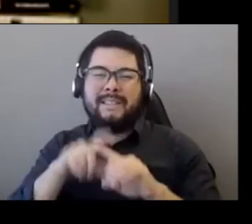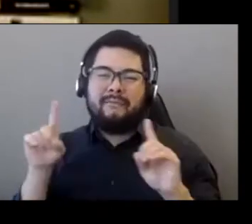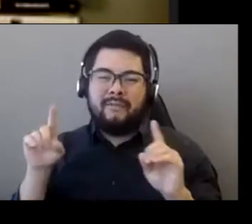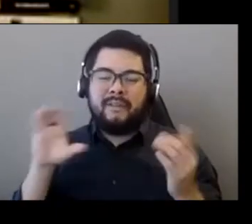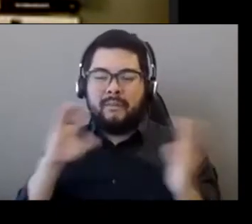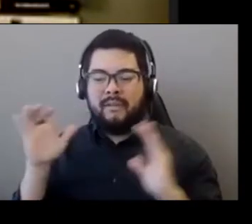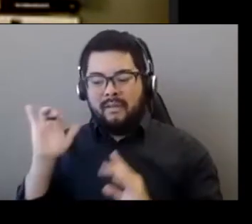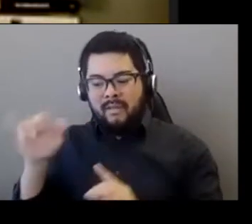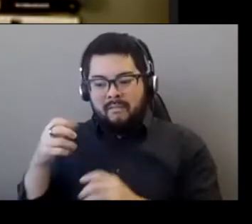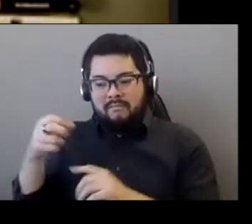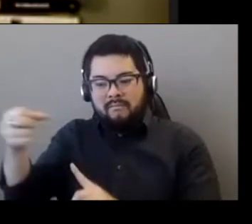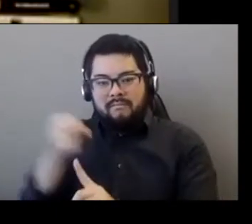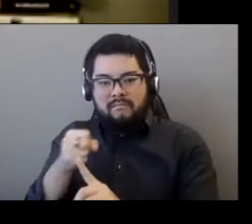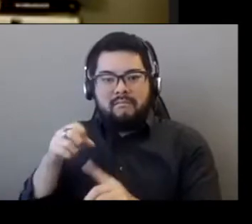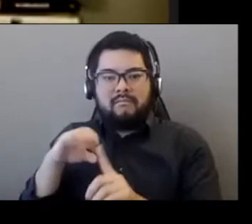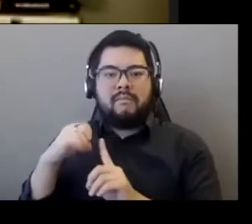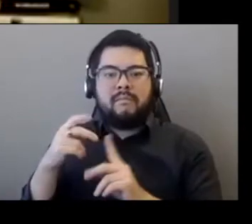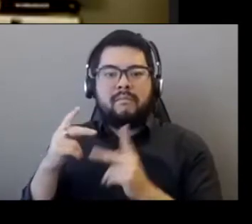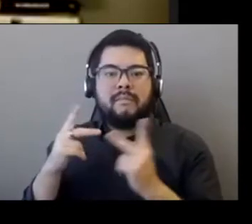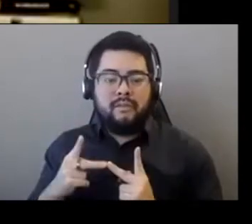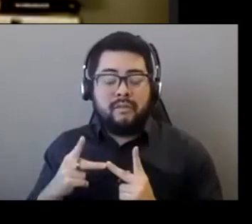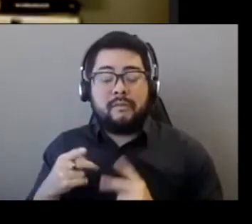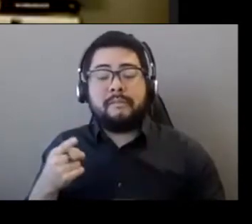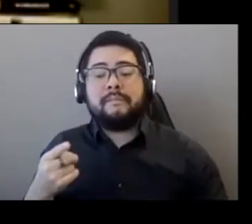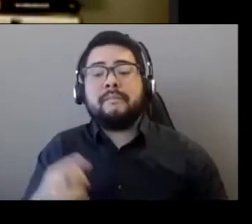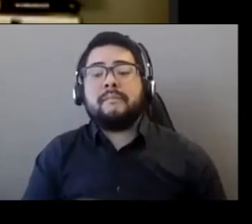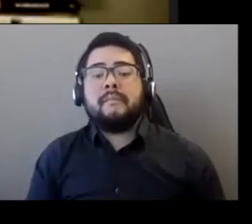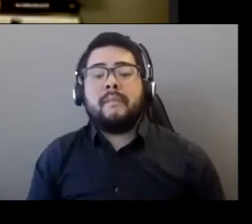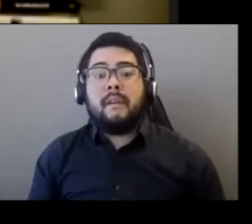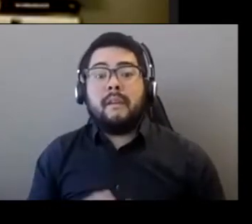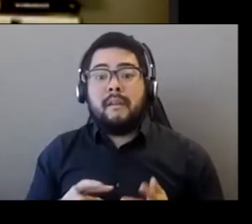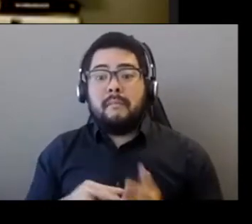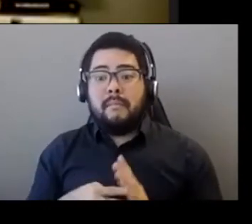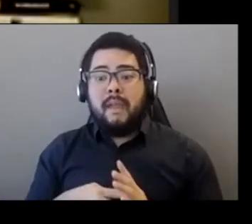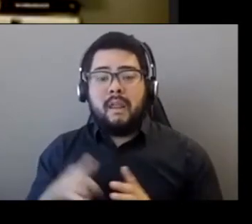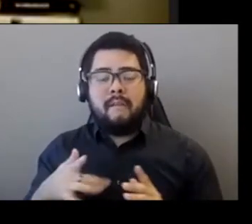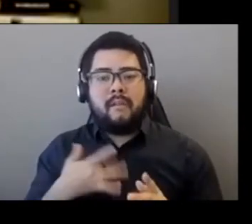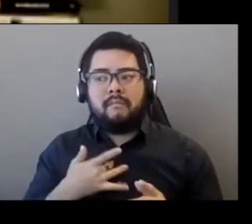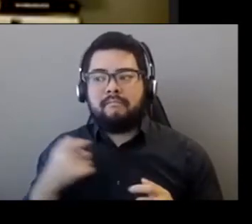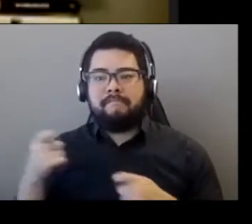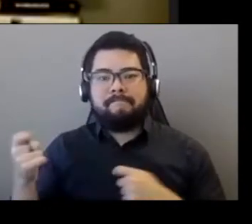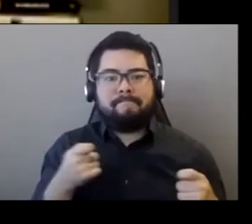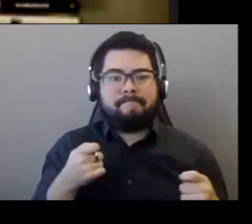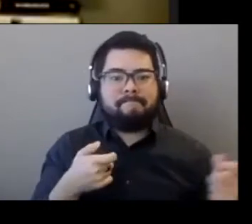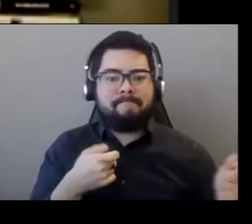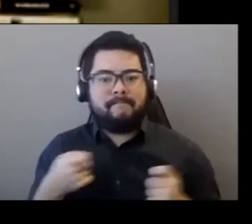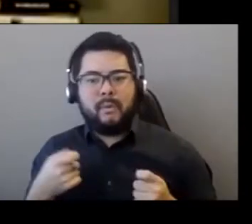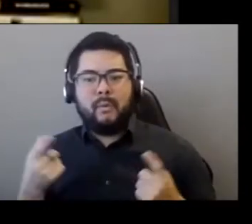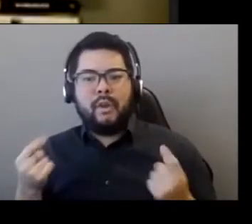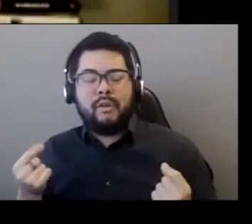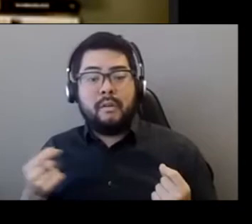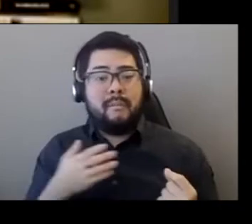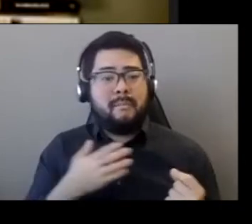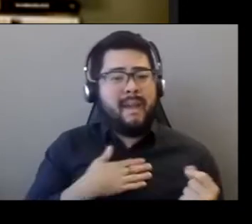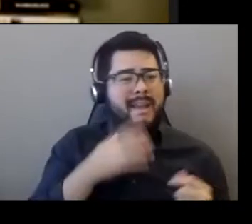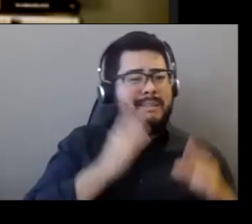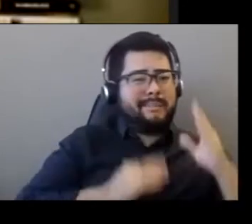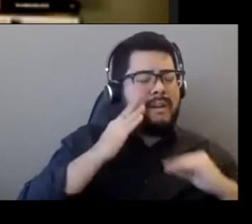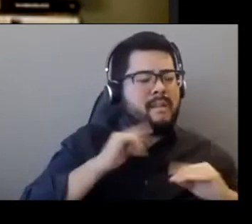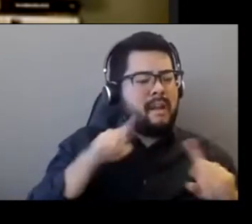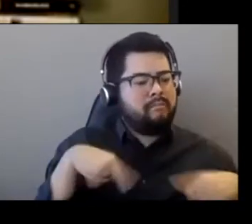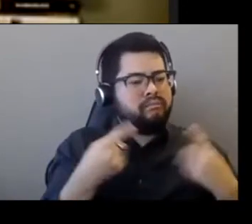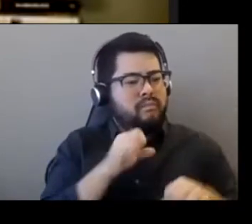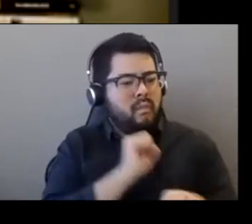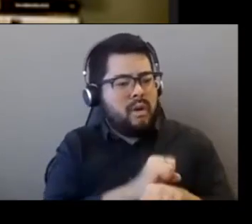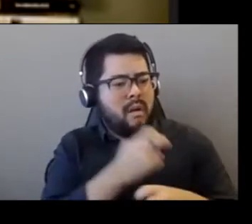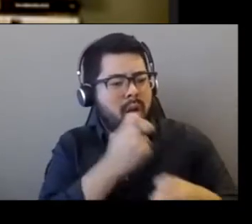pulpit. So that's what they're getting on the one side. On the other side, their own experience tells them, but I work so hard and I am trying to